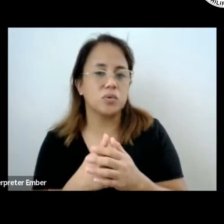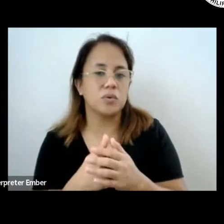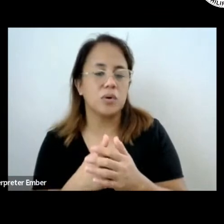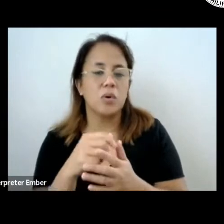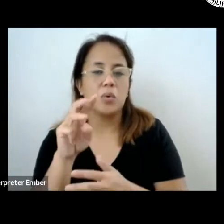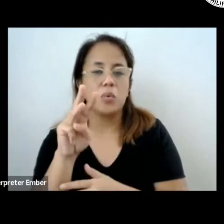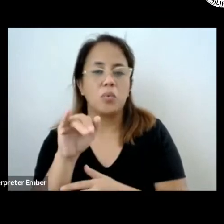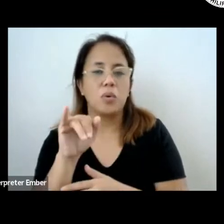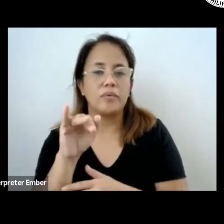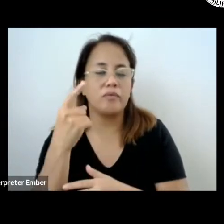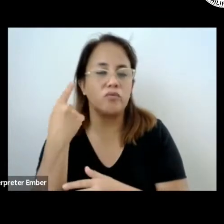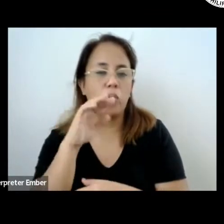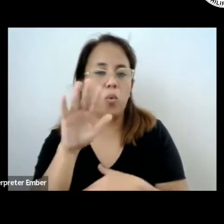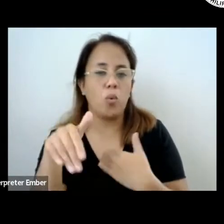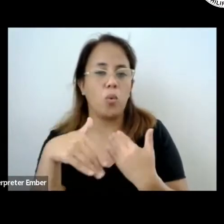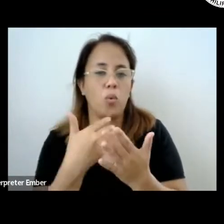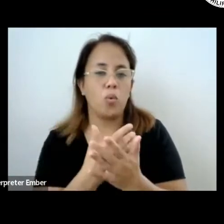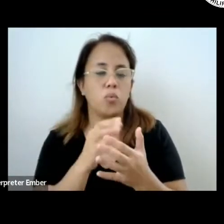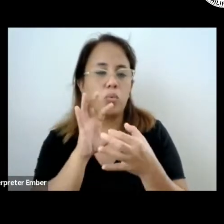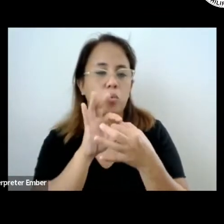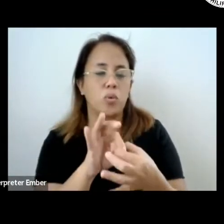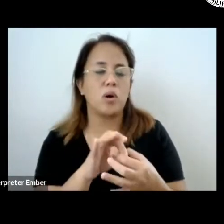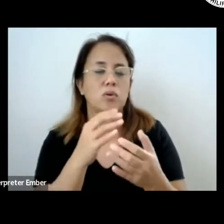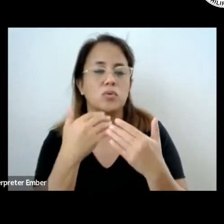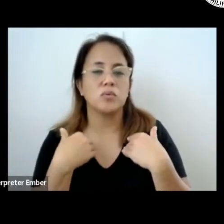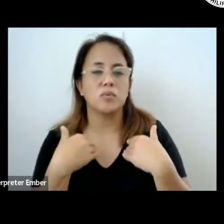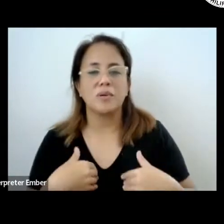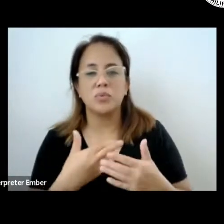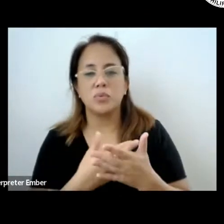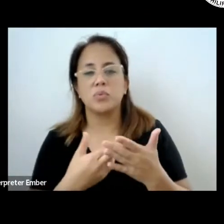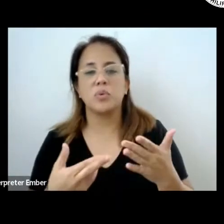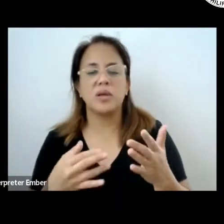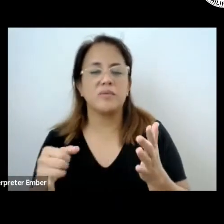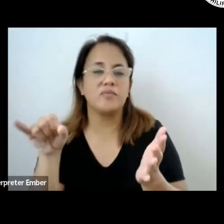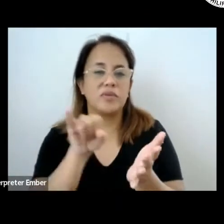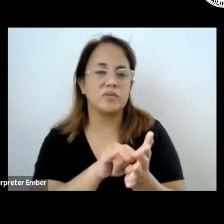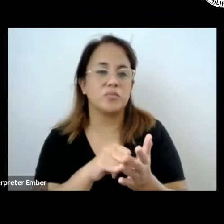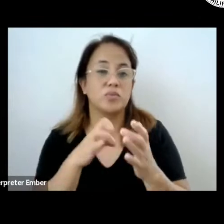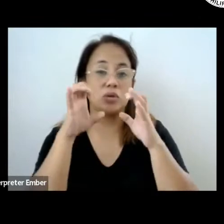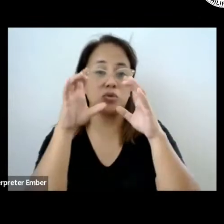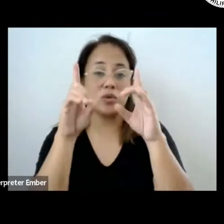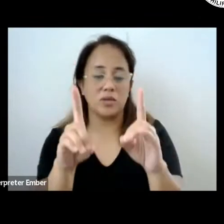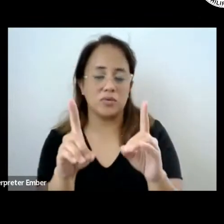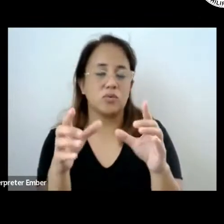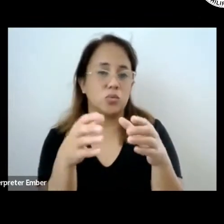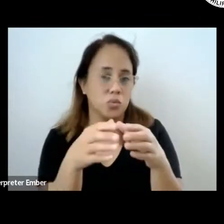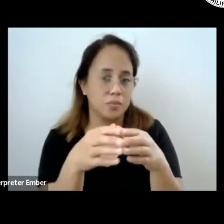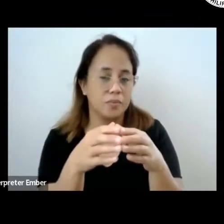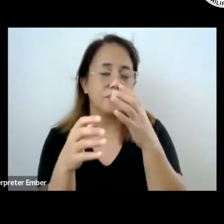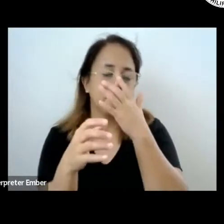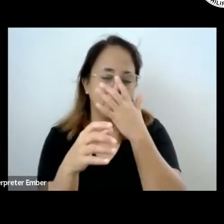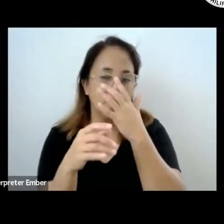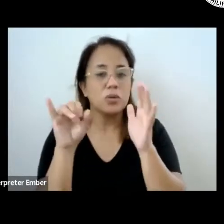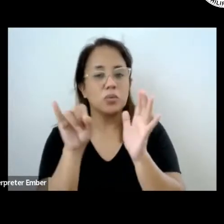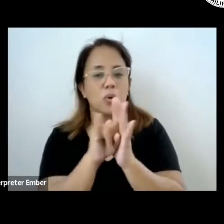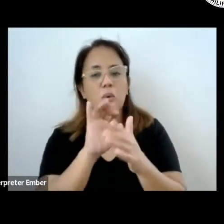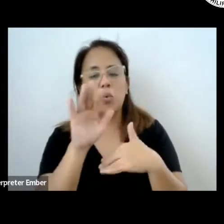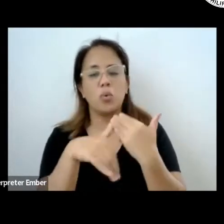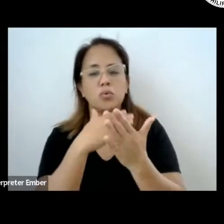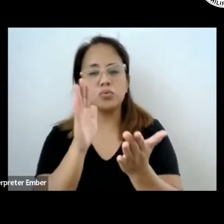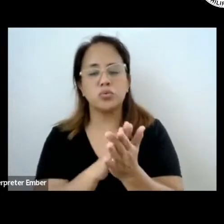for all in favor of human resource investment in our education sector by identifying all schools in the